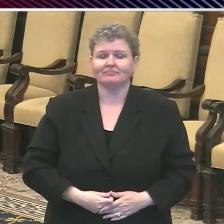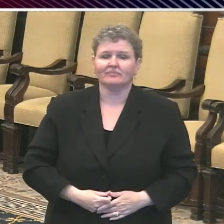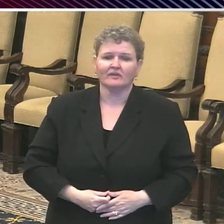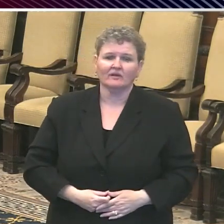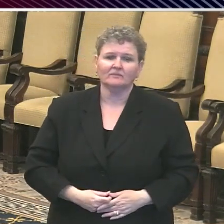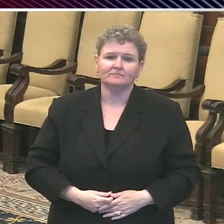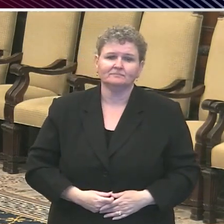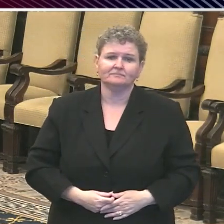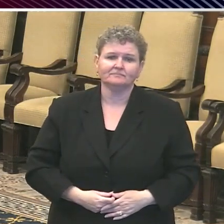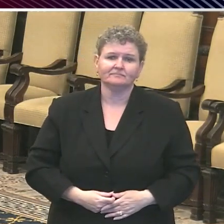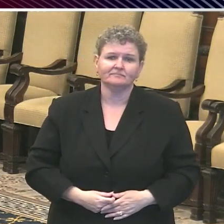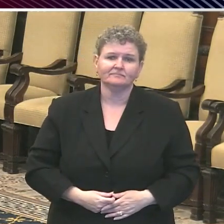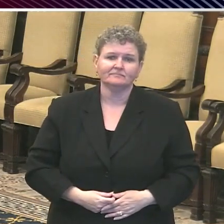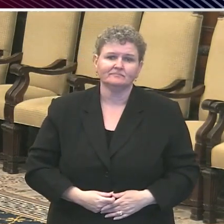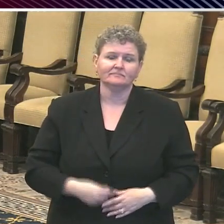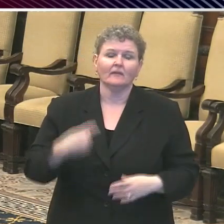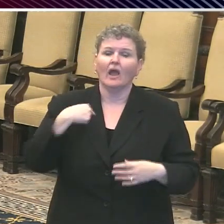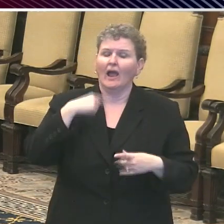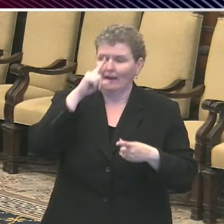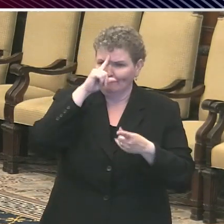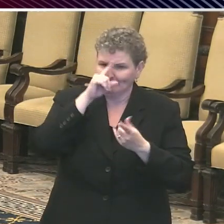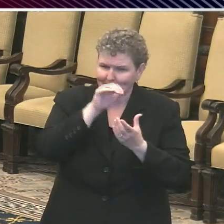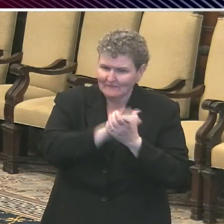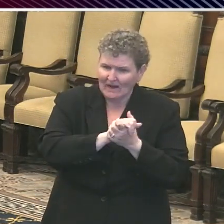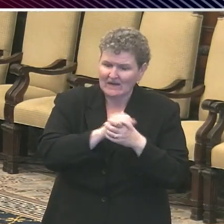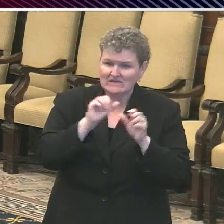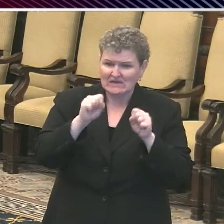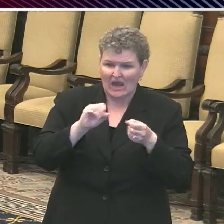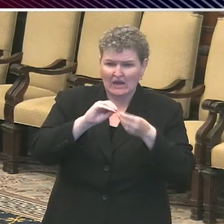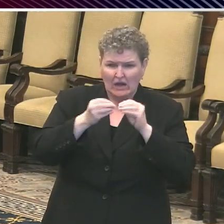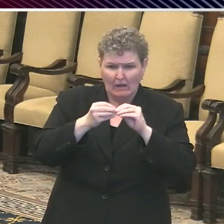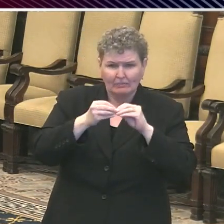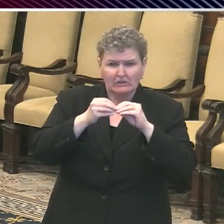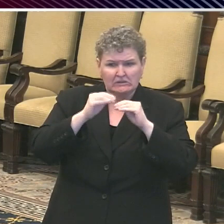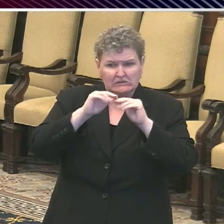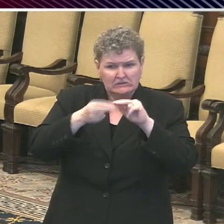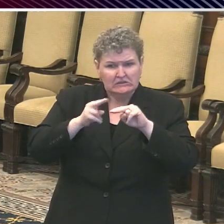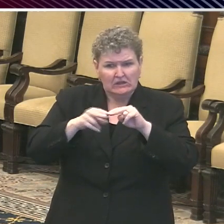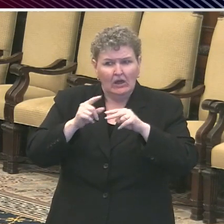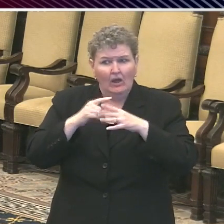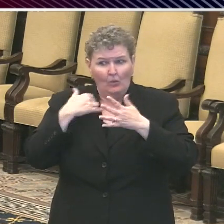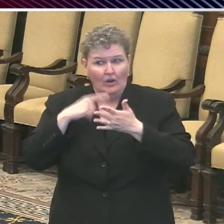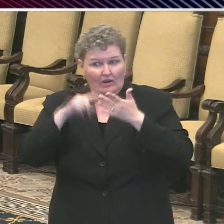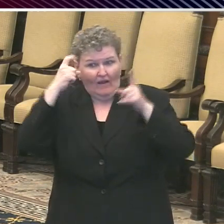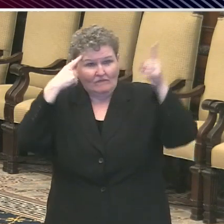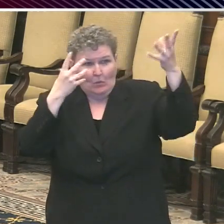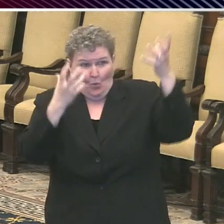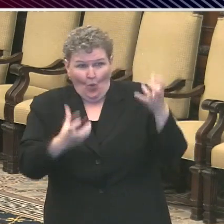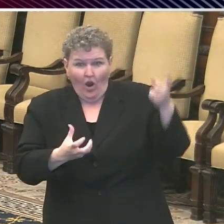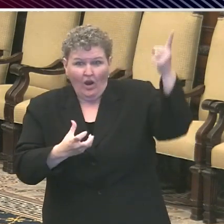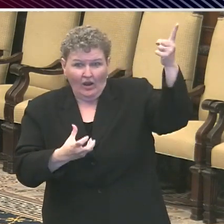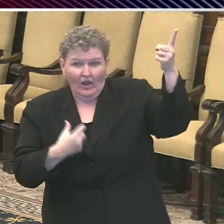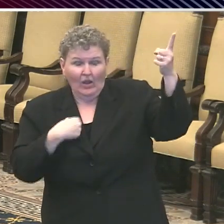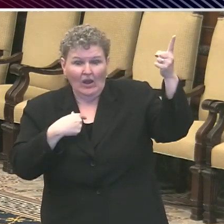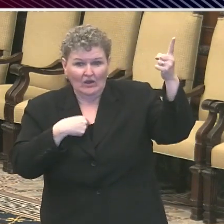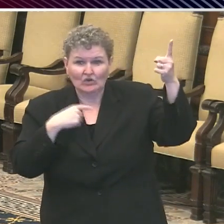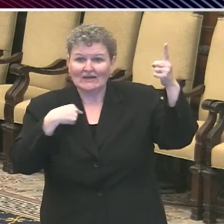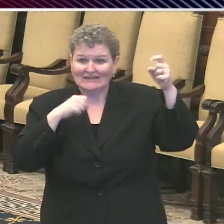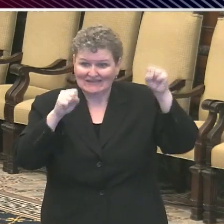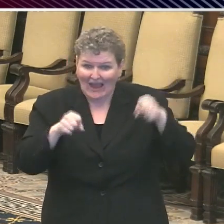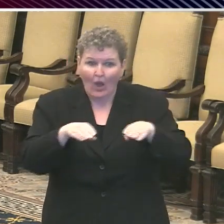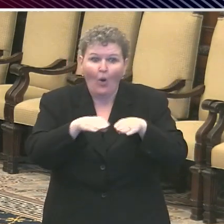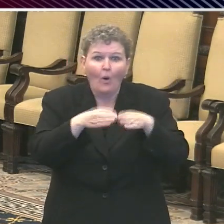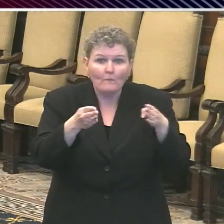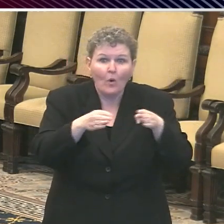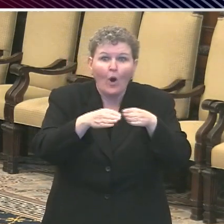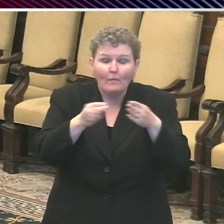be more restrictive than what the governor is allowing. However, if the governor says that we are allowed to open on June 5th, then it is